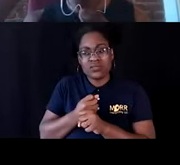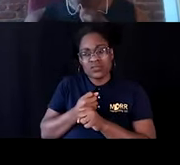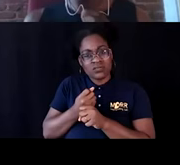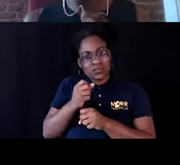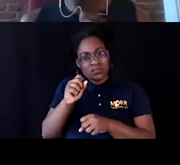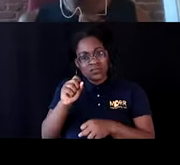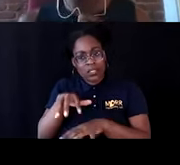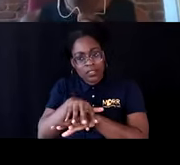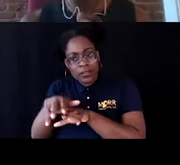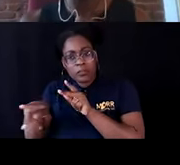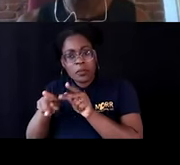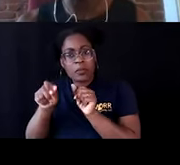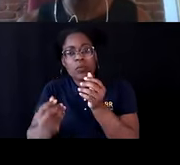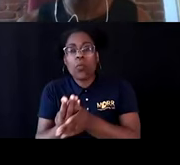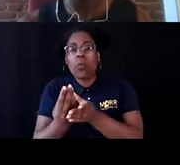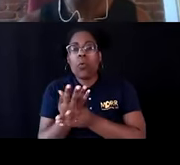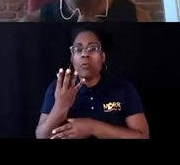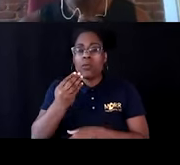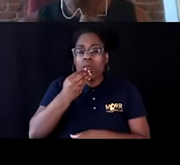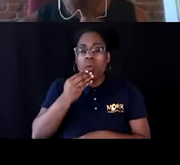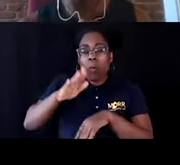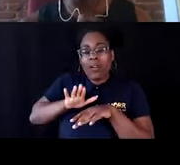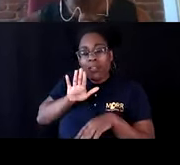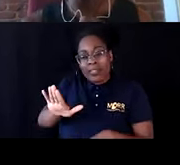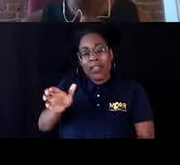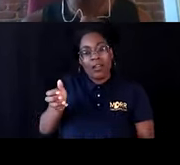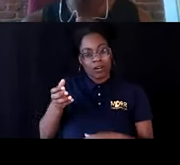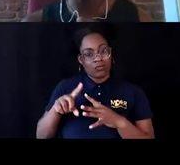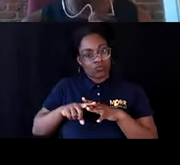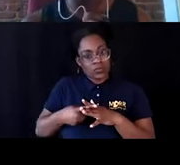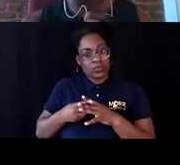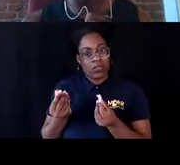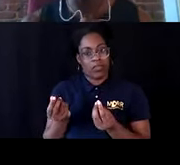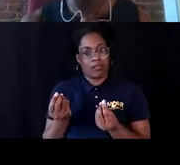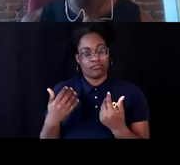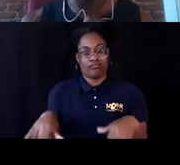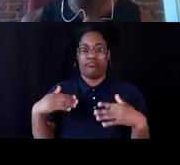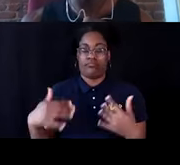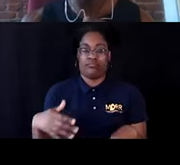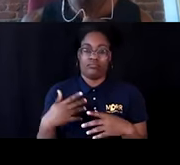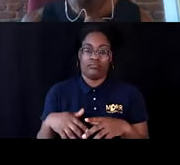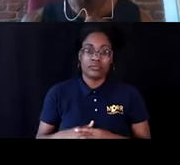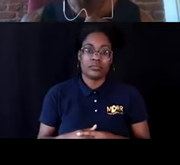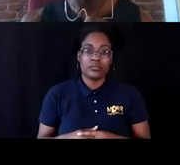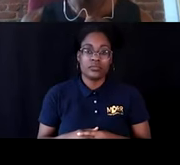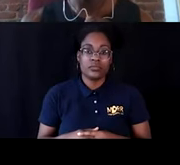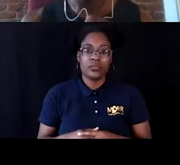and examples of rematriation, as we call it. There are two reasons to use matriation